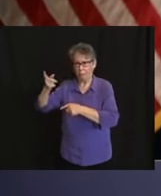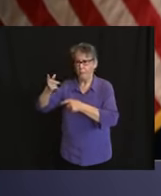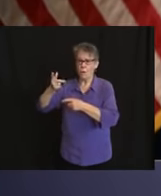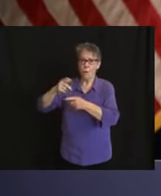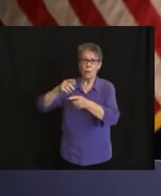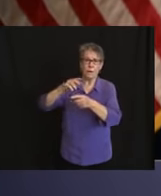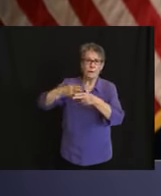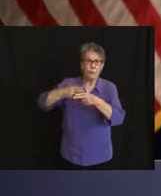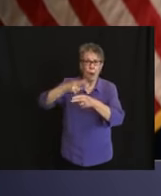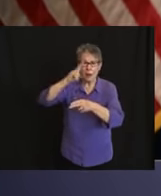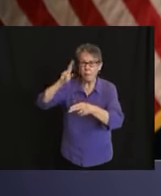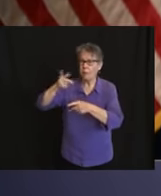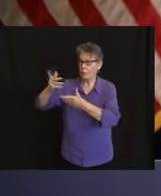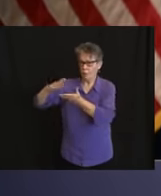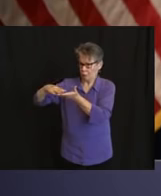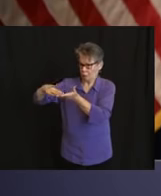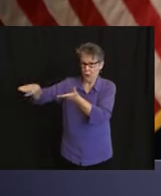setting a great example.